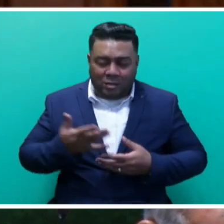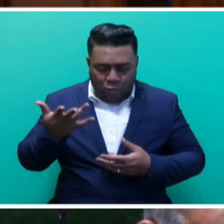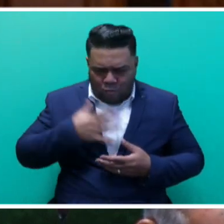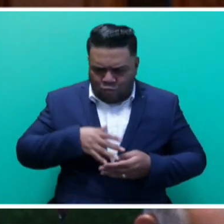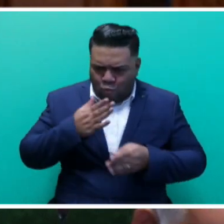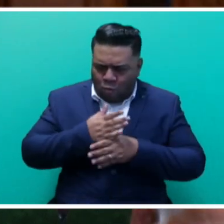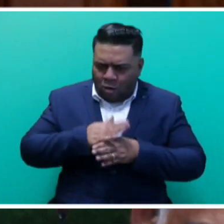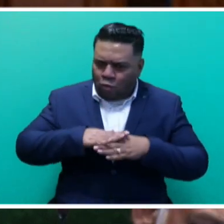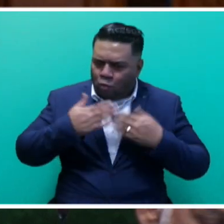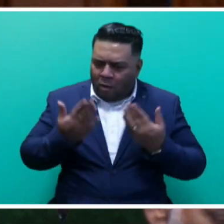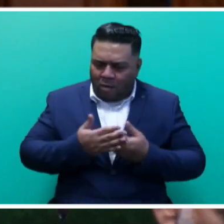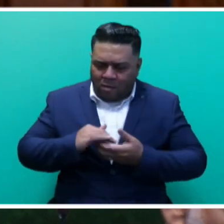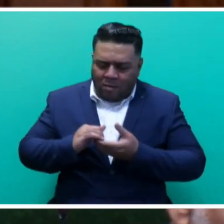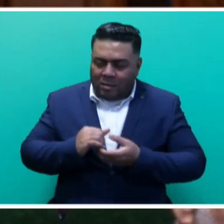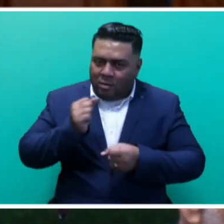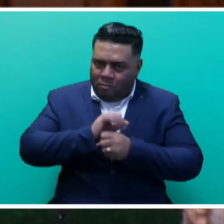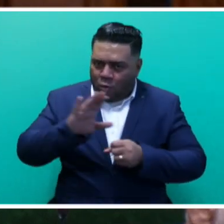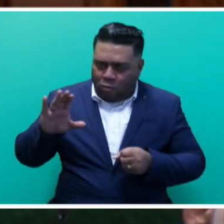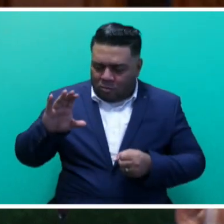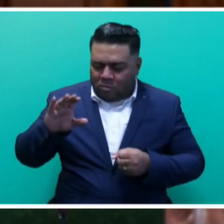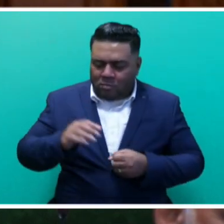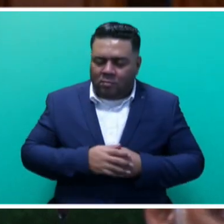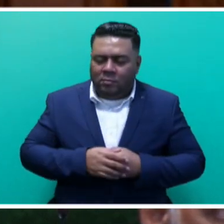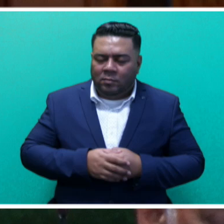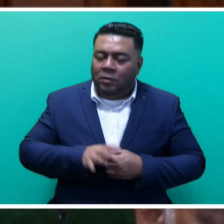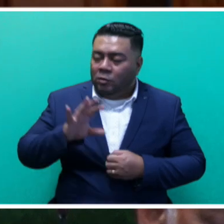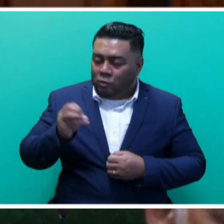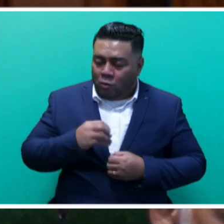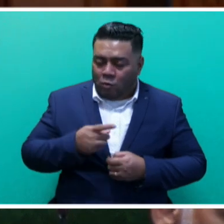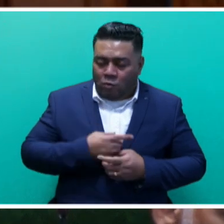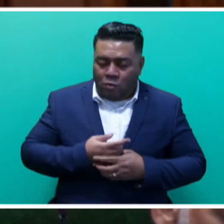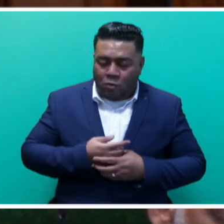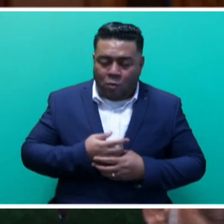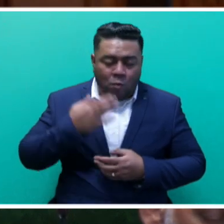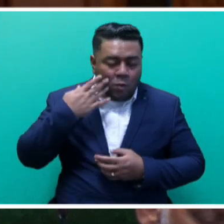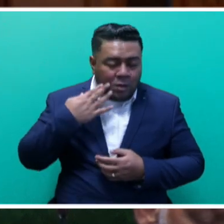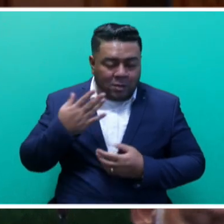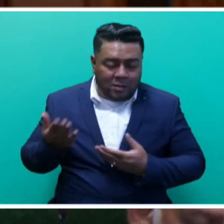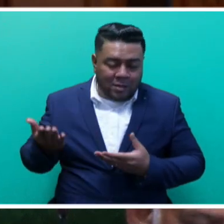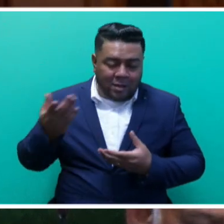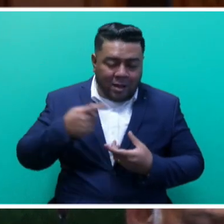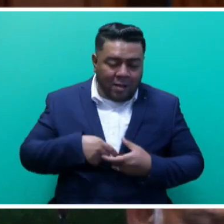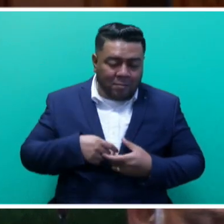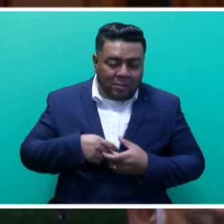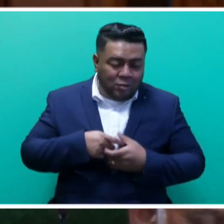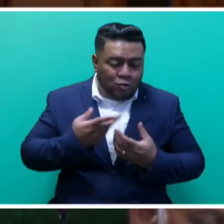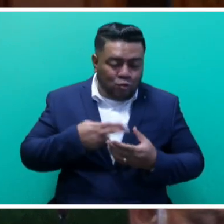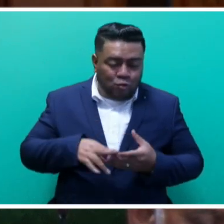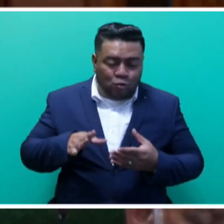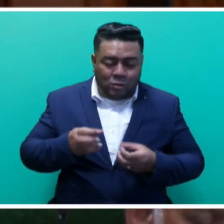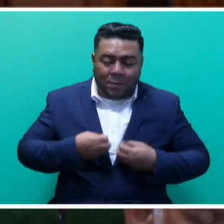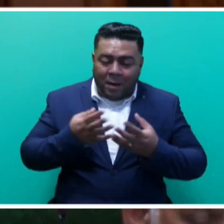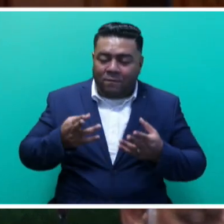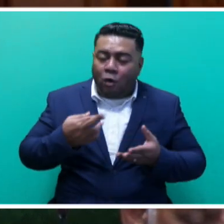together as a cooperative, so that when it comes to supply for raw